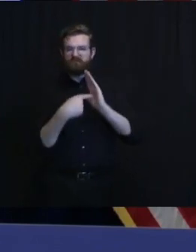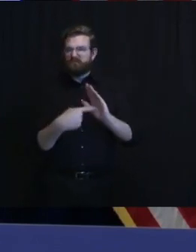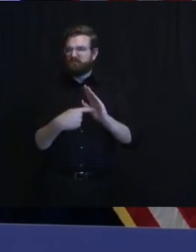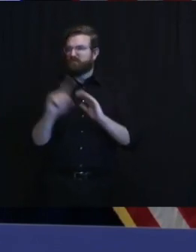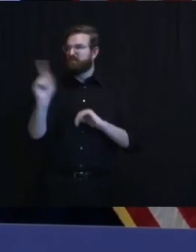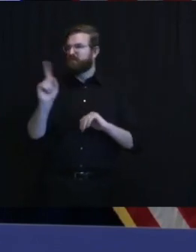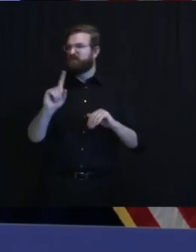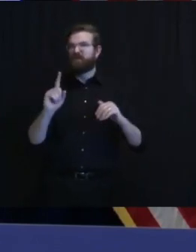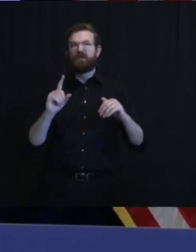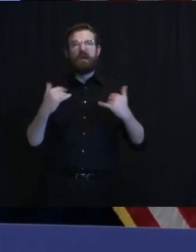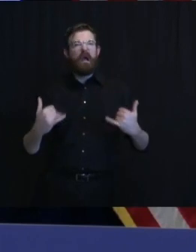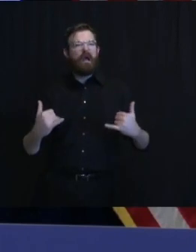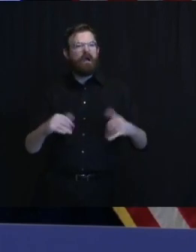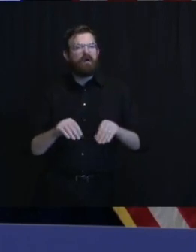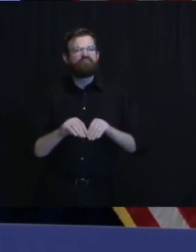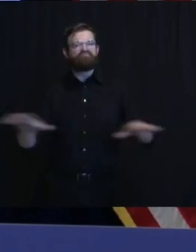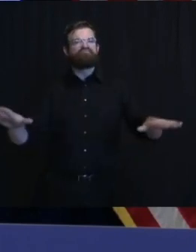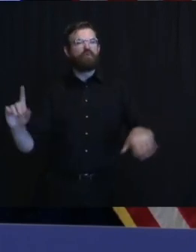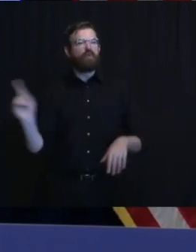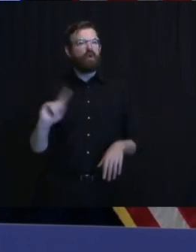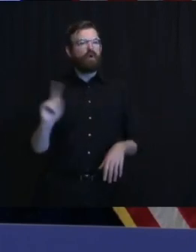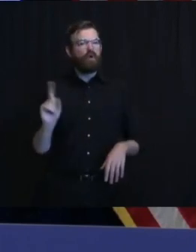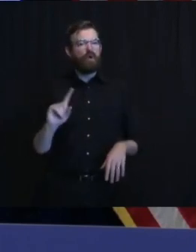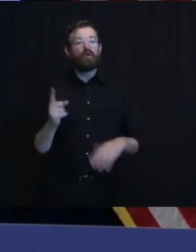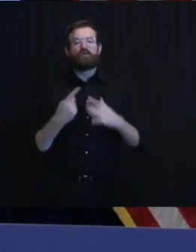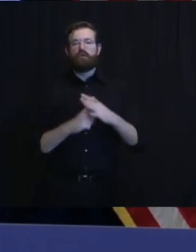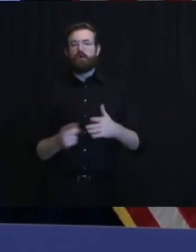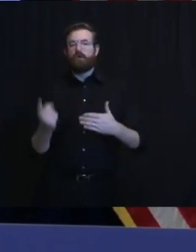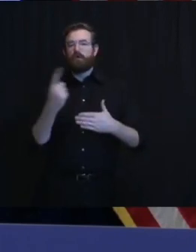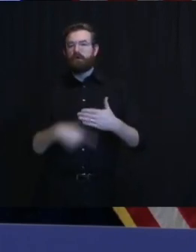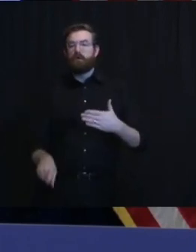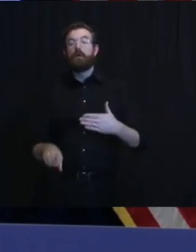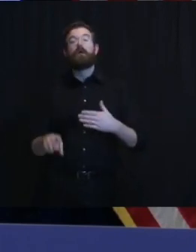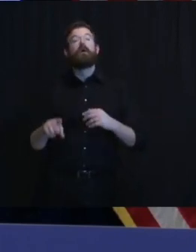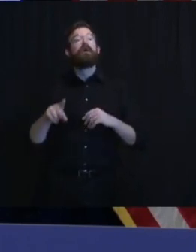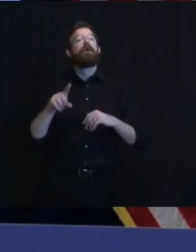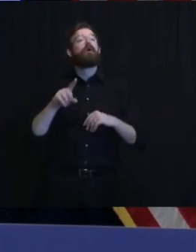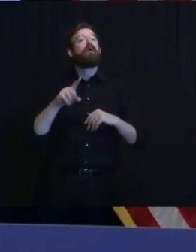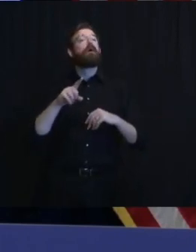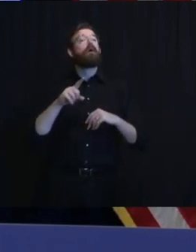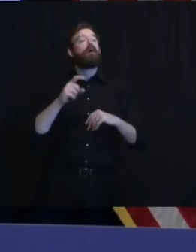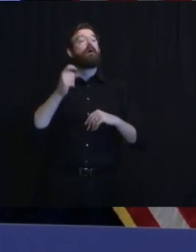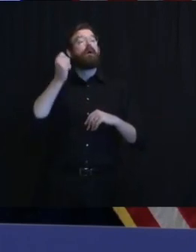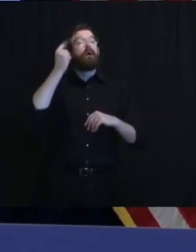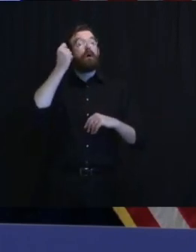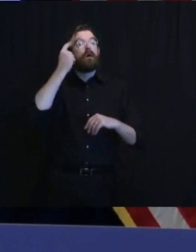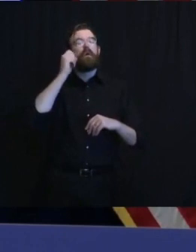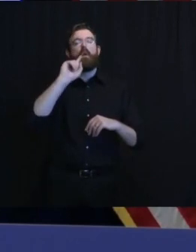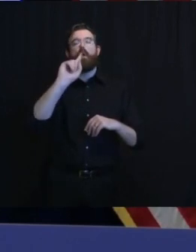dashboard. About 100 long-term care facilities that no longer have outbreaks will be removed.